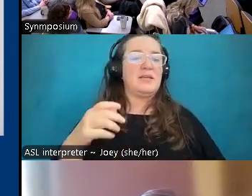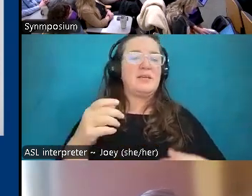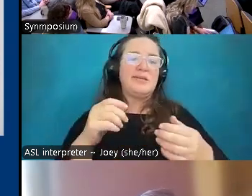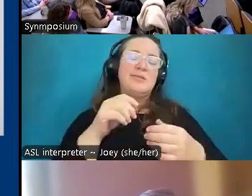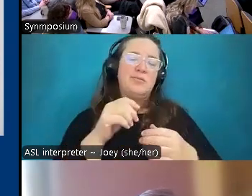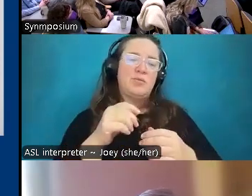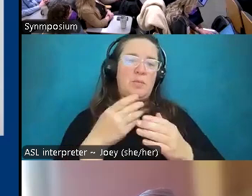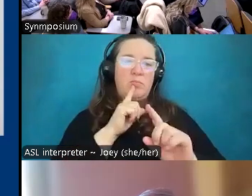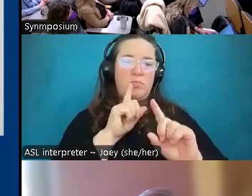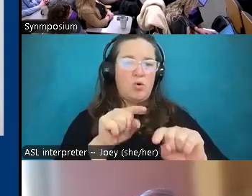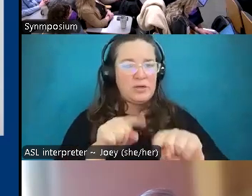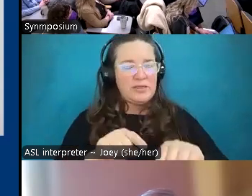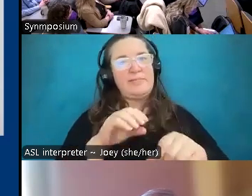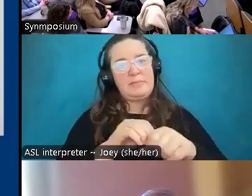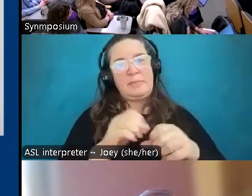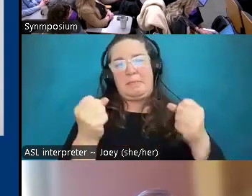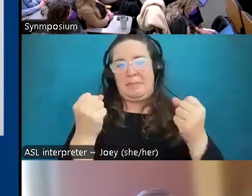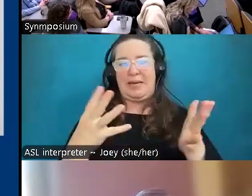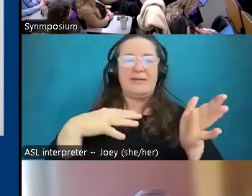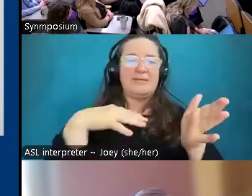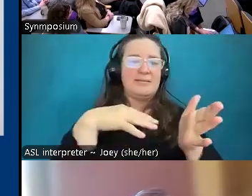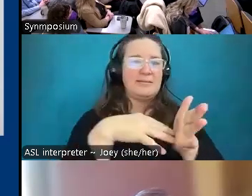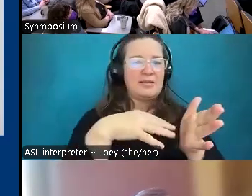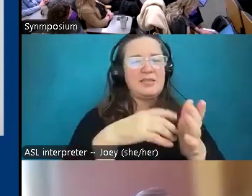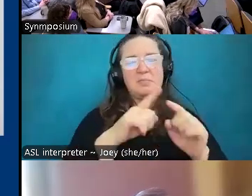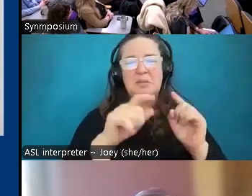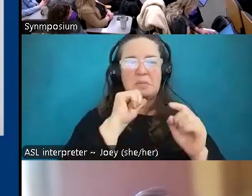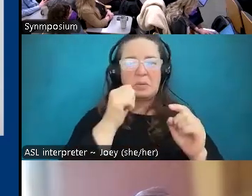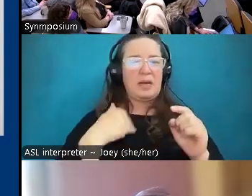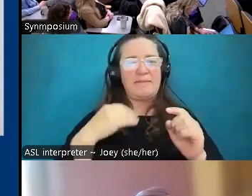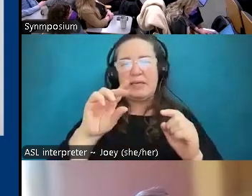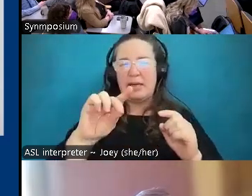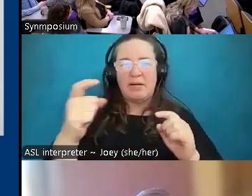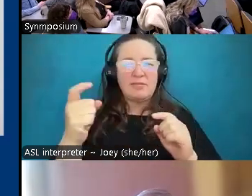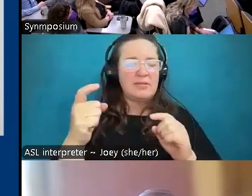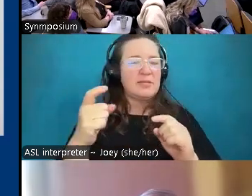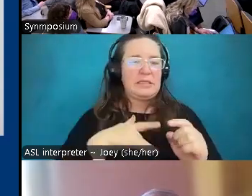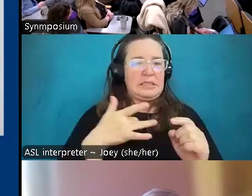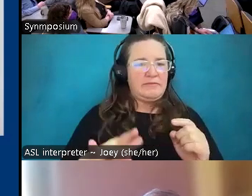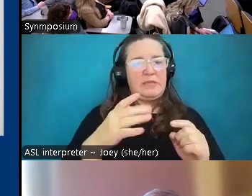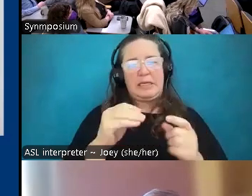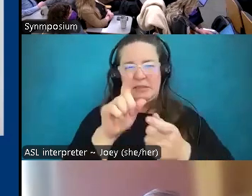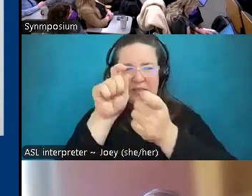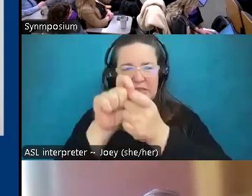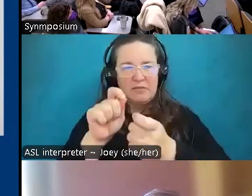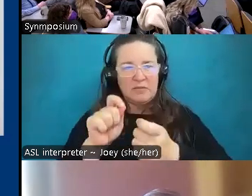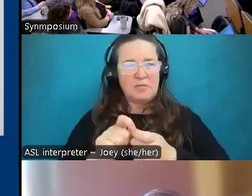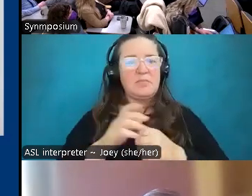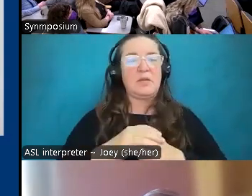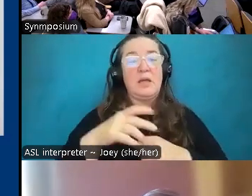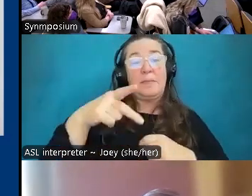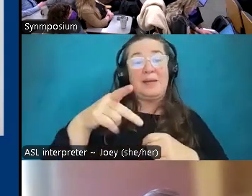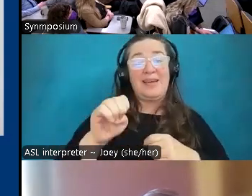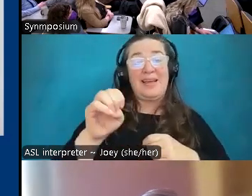and specificity. Post-exertional malaise is characteristic, but this requires probing during